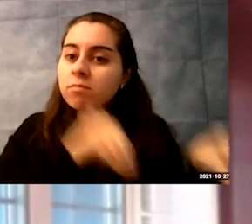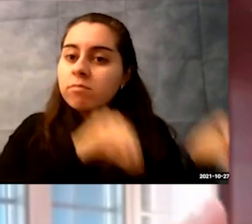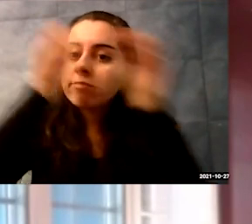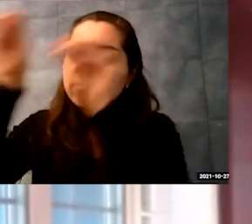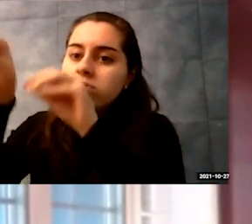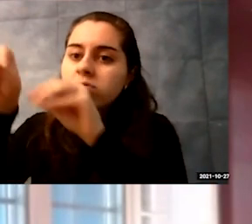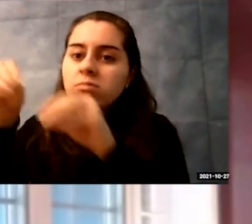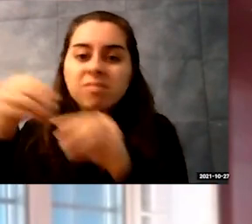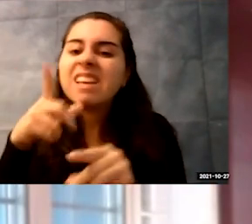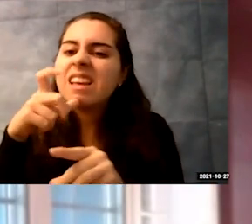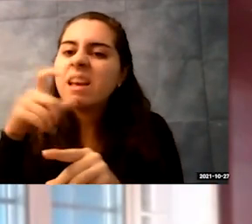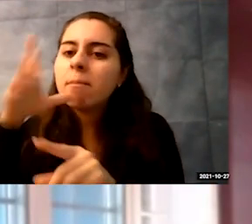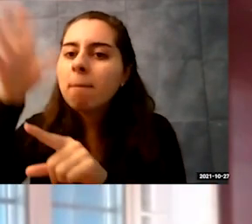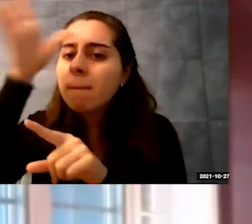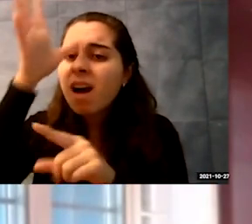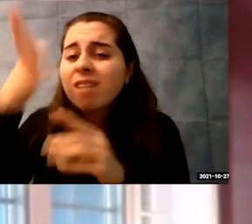professors or engineers